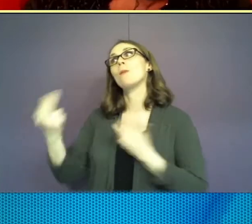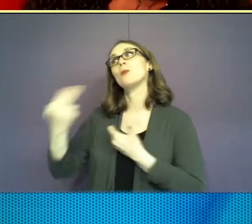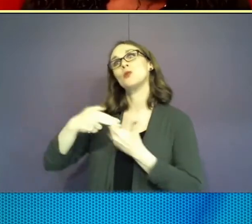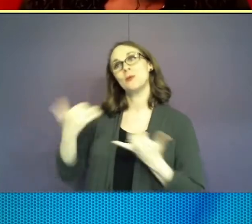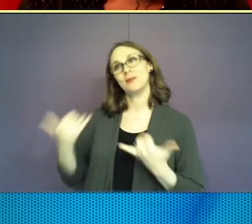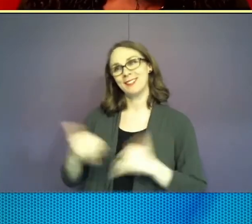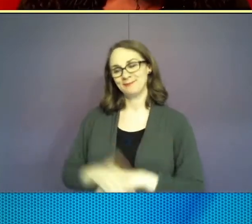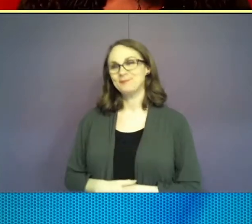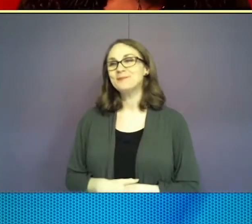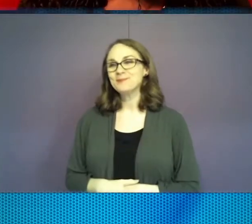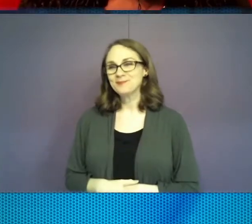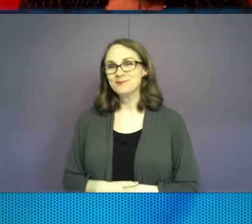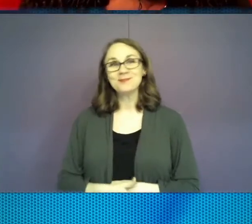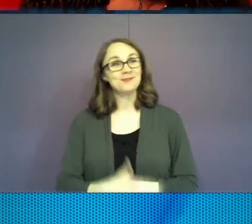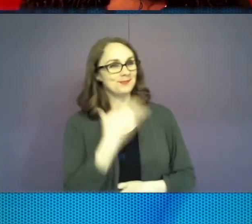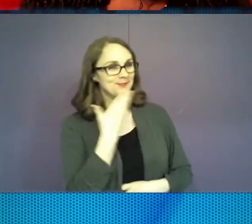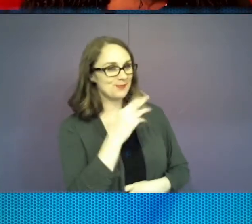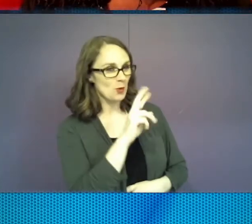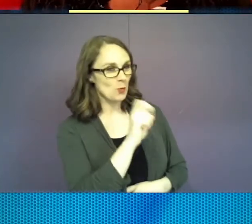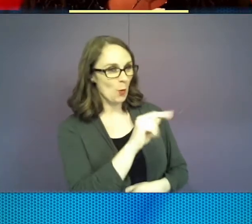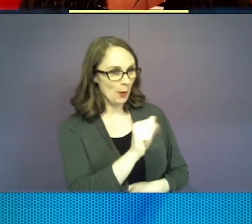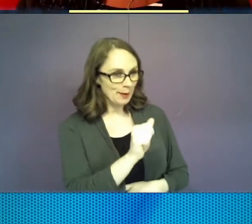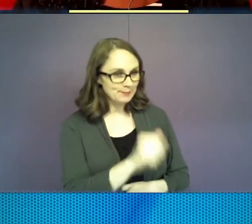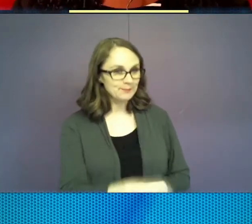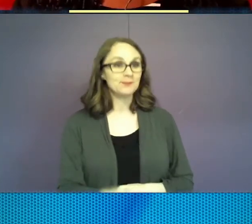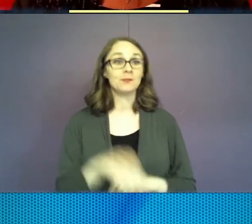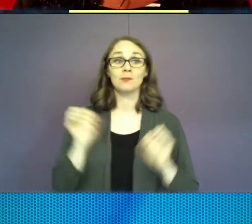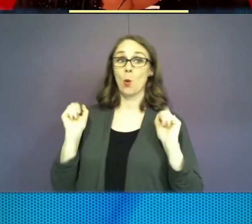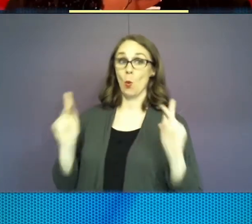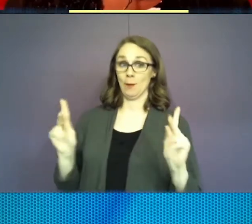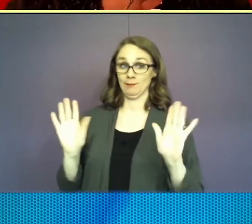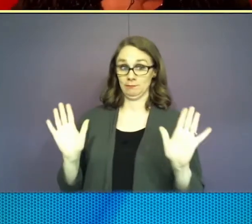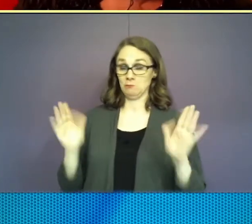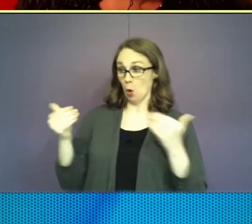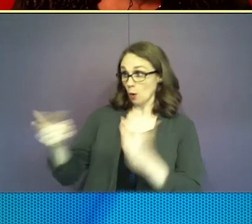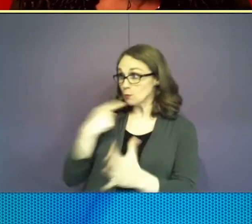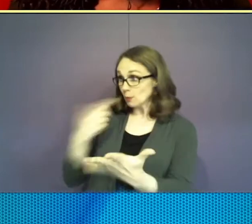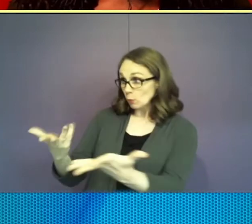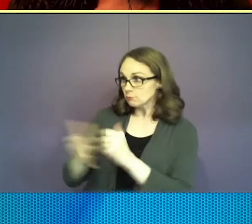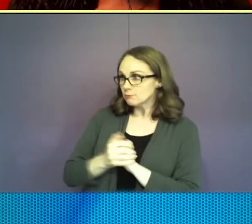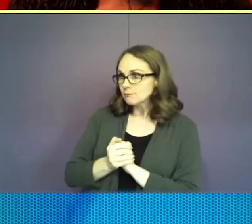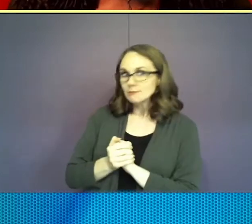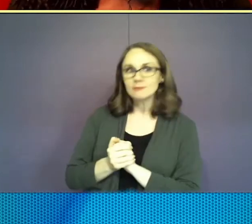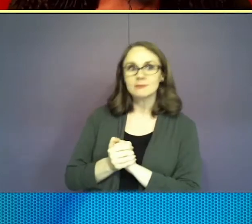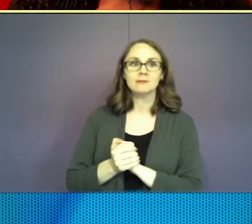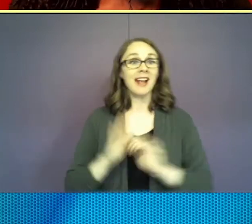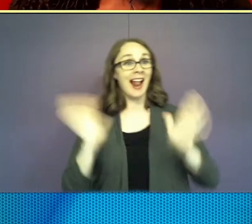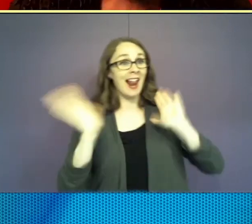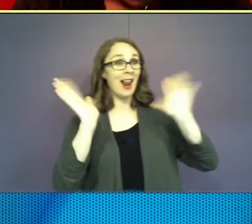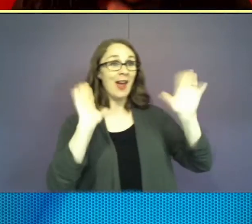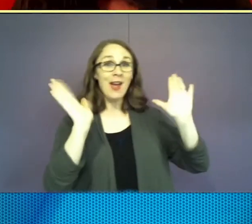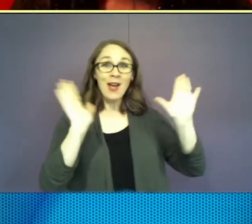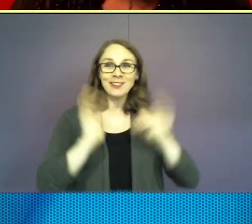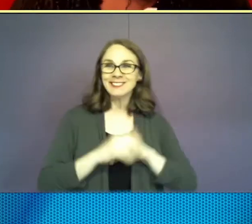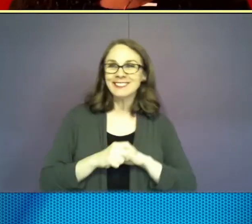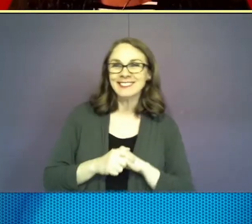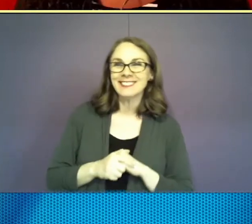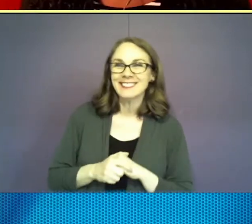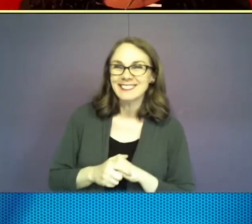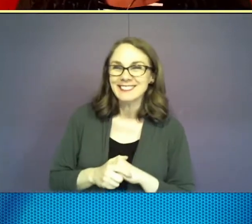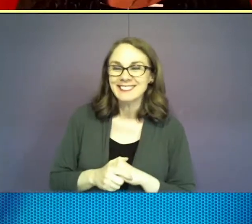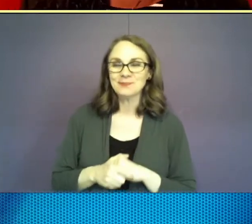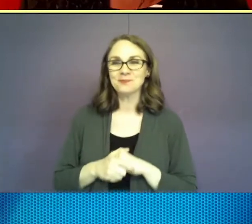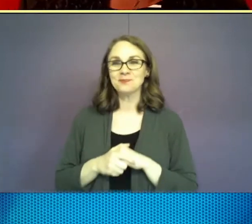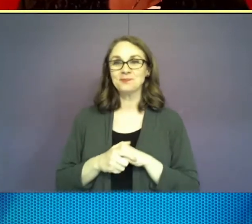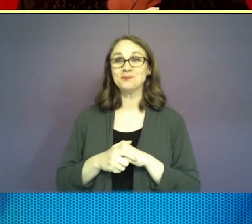show tonight. Thank you, Rona. Okay, so go ahead. What were you going to say? Oh, hello, everybody. All right,